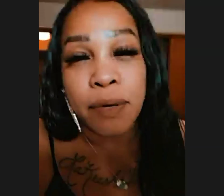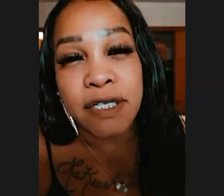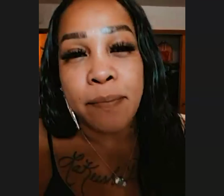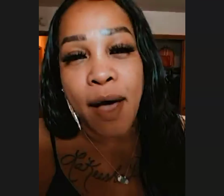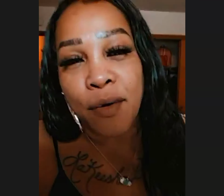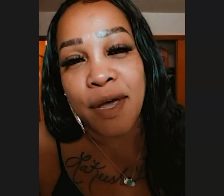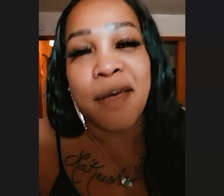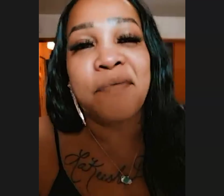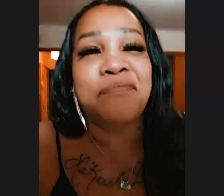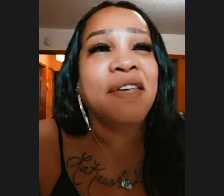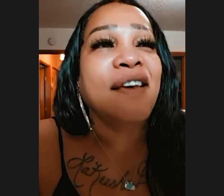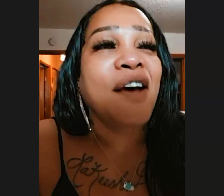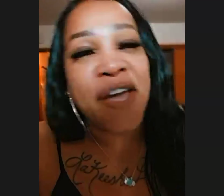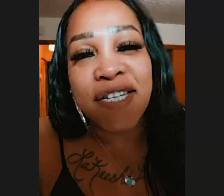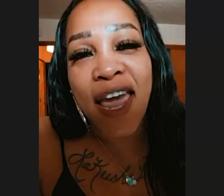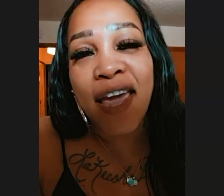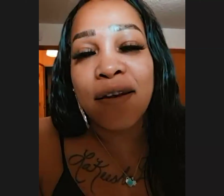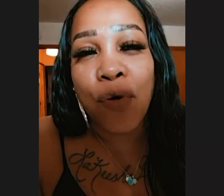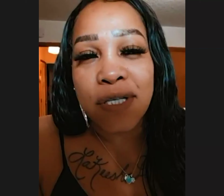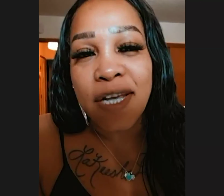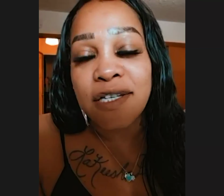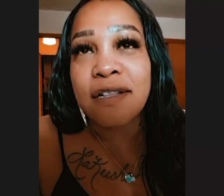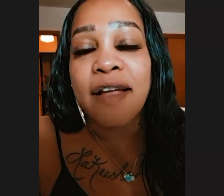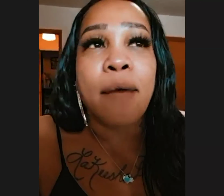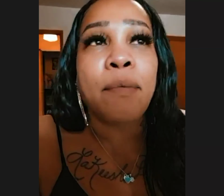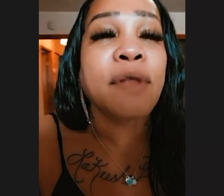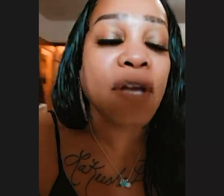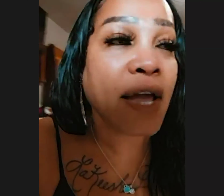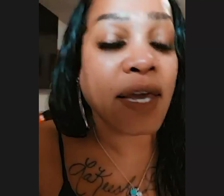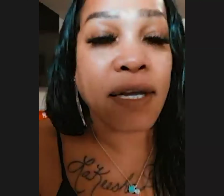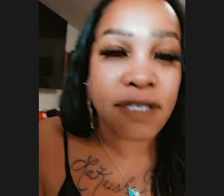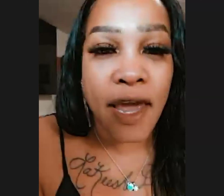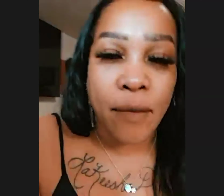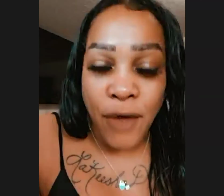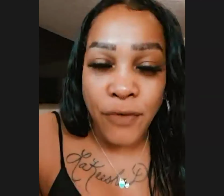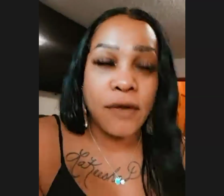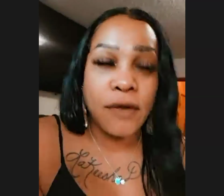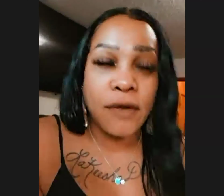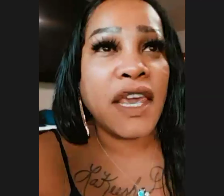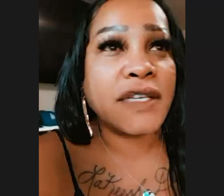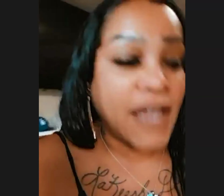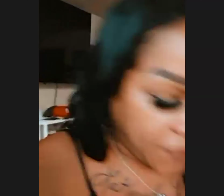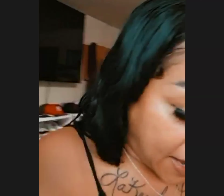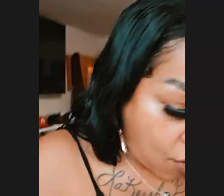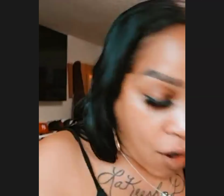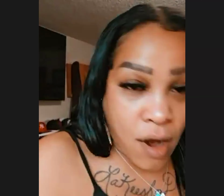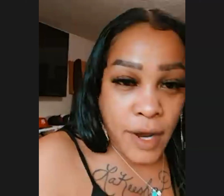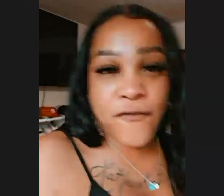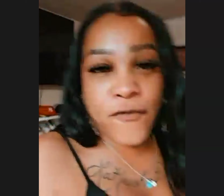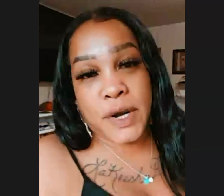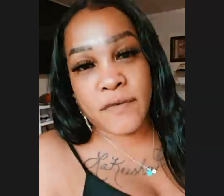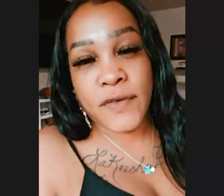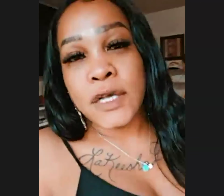lot of complaints about OHA and organizations like that, but one thing I can say about them is that they